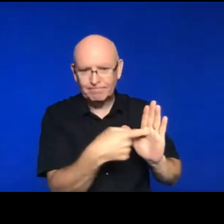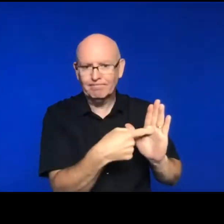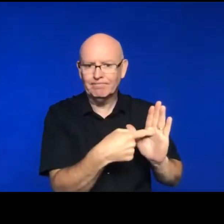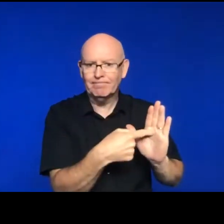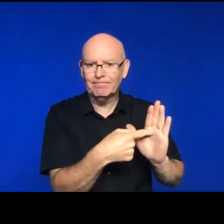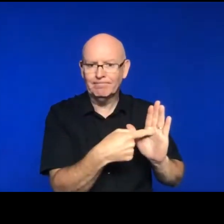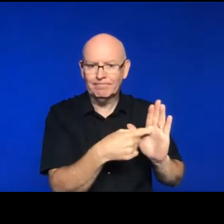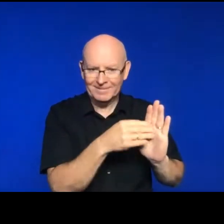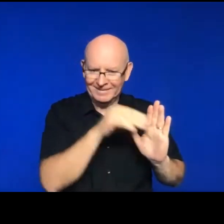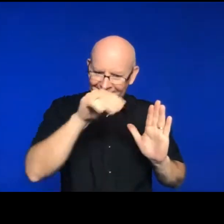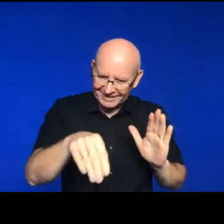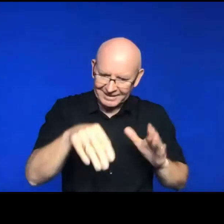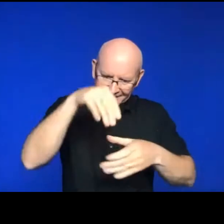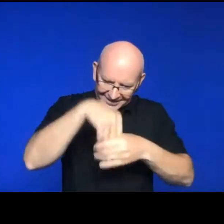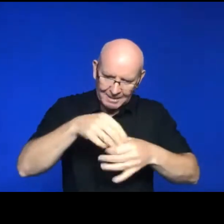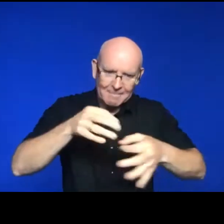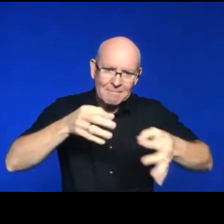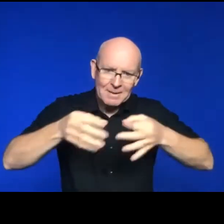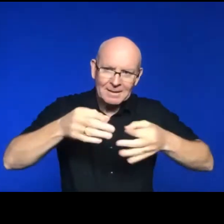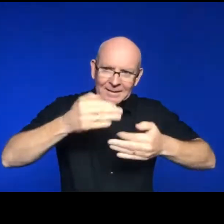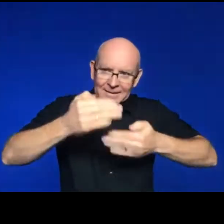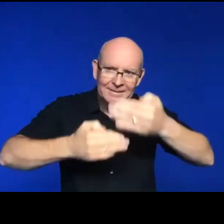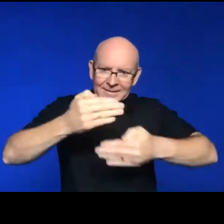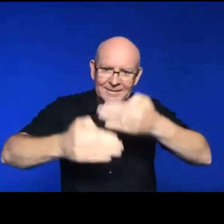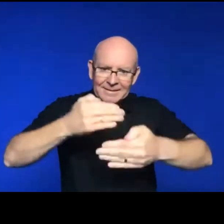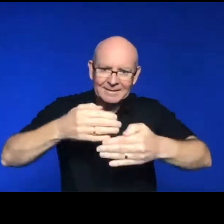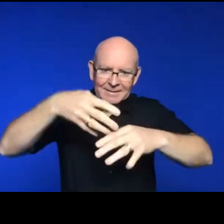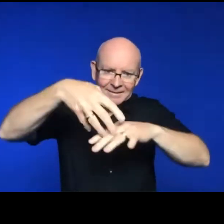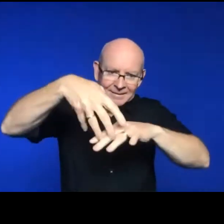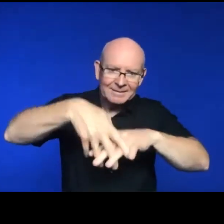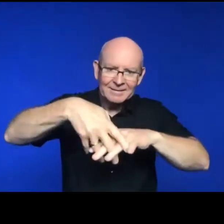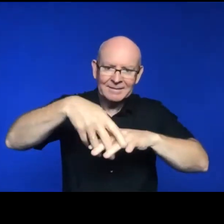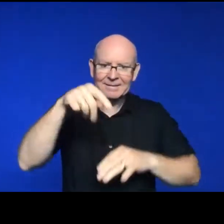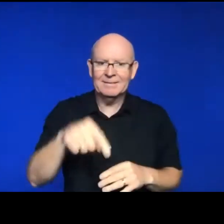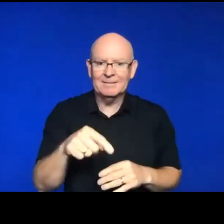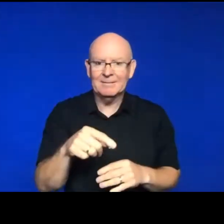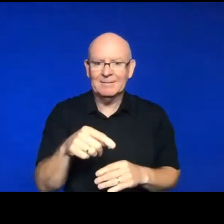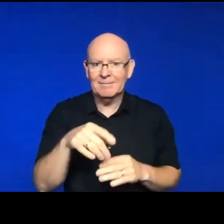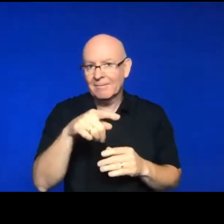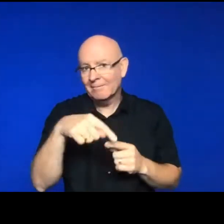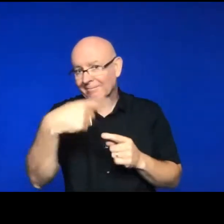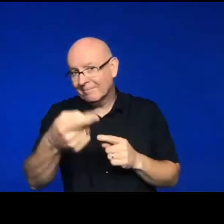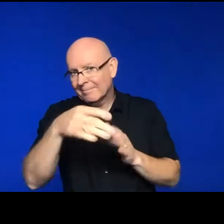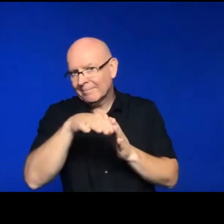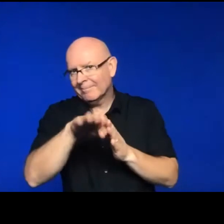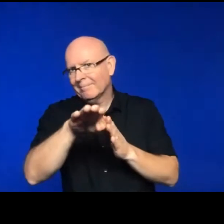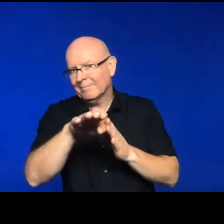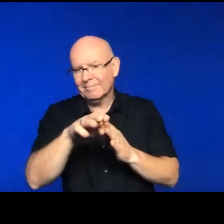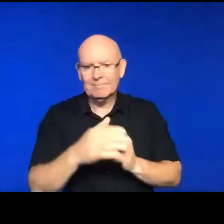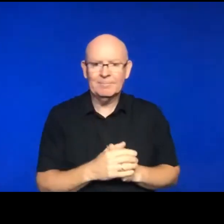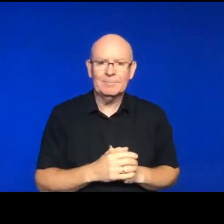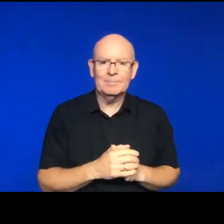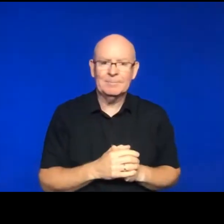And this has been also requested by the World Health Assembly resolution